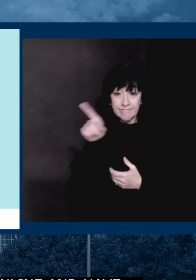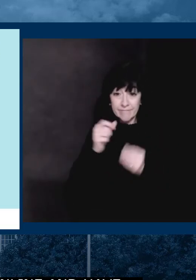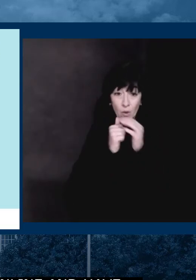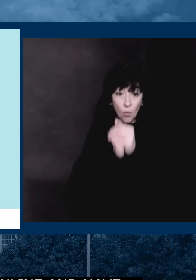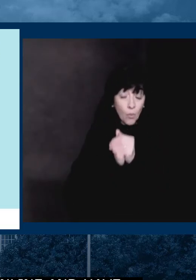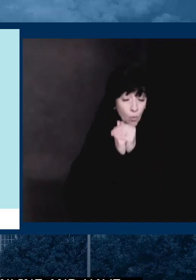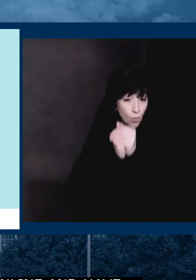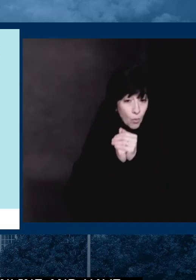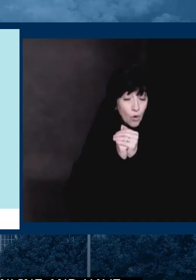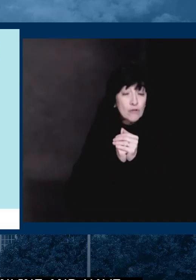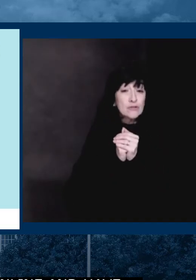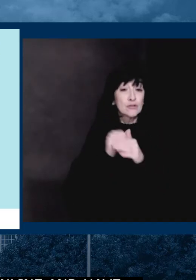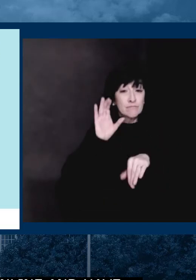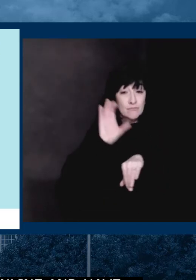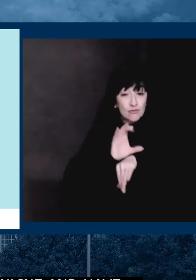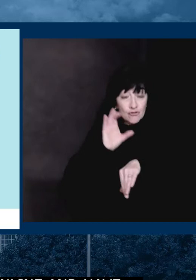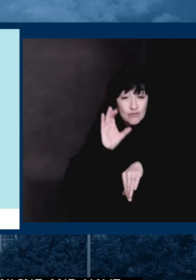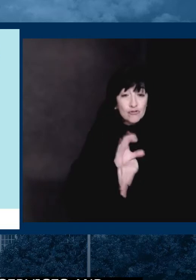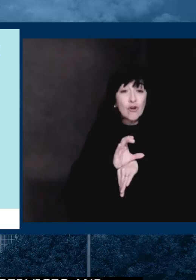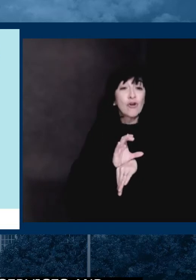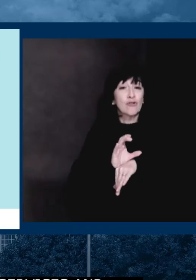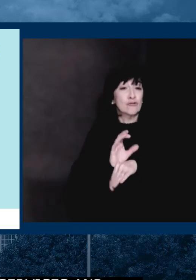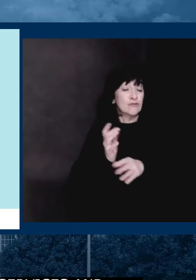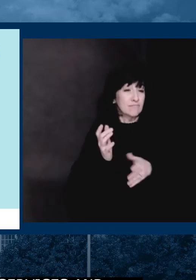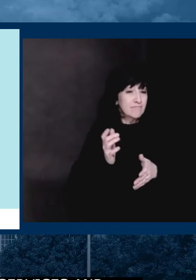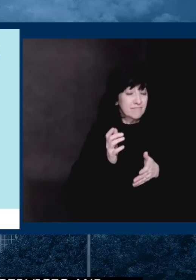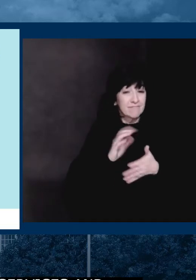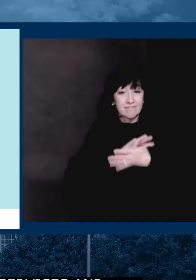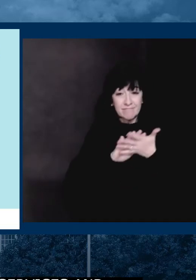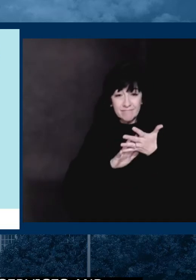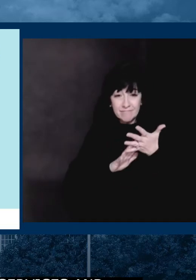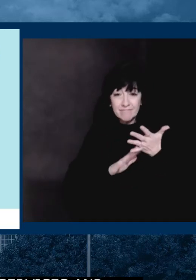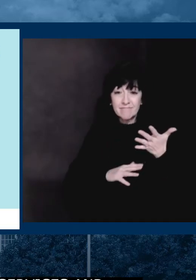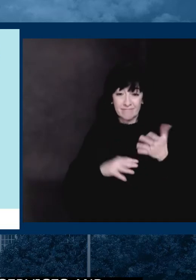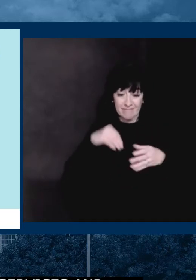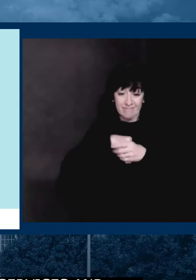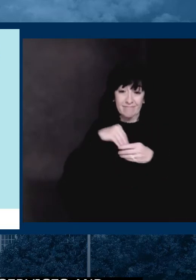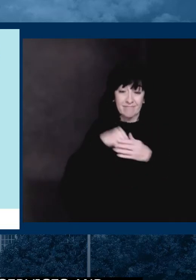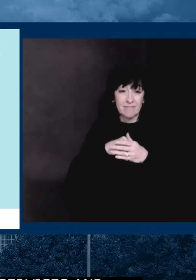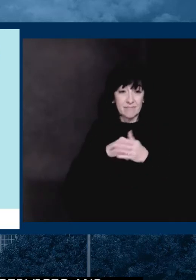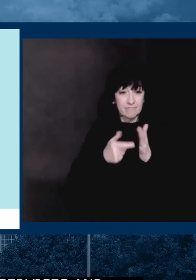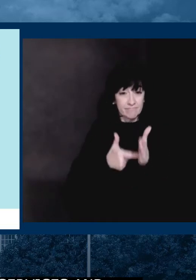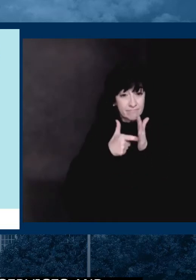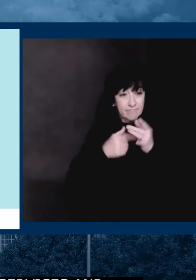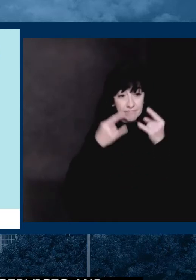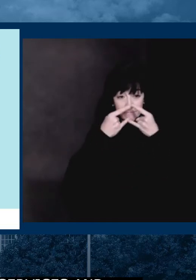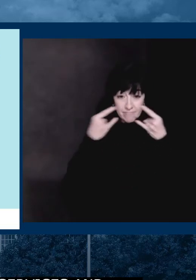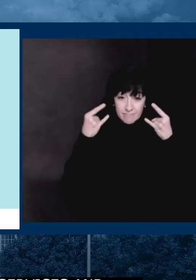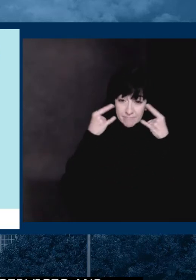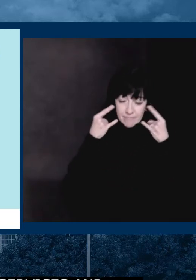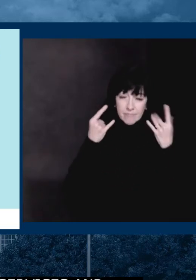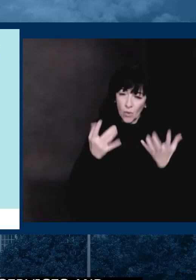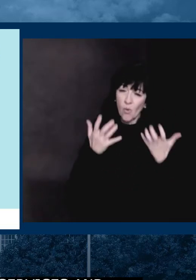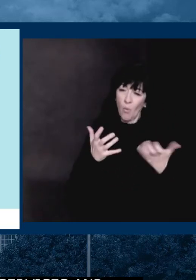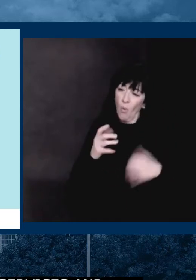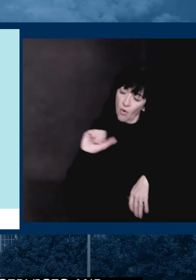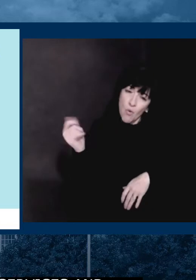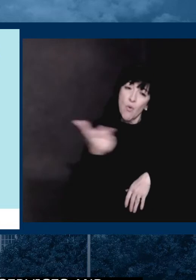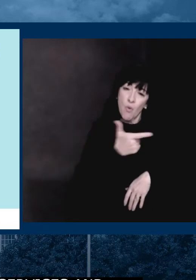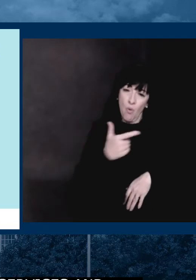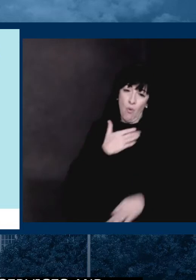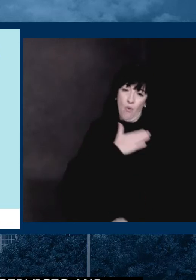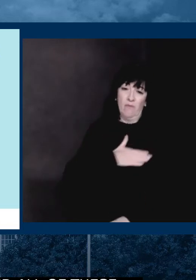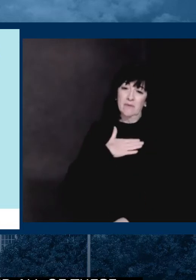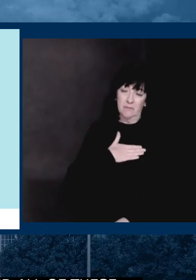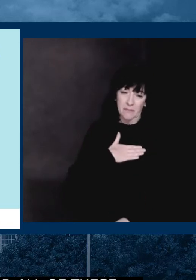mask wearing, stay-at-home advisory. All these mitigation efforts are to say, look, let's everybody pitch in so we can flatten